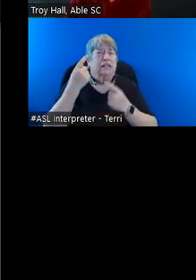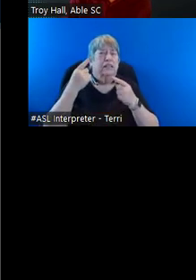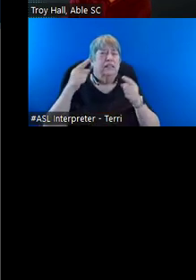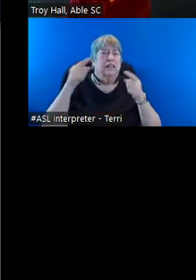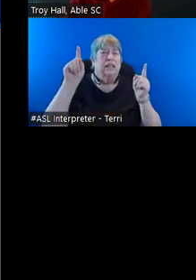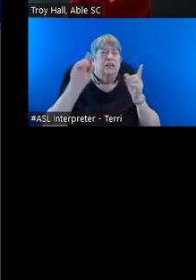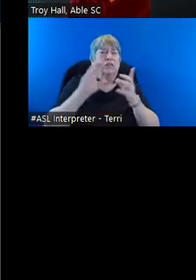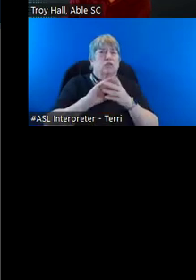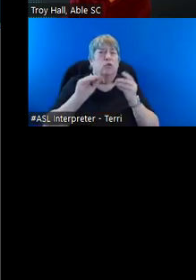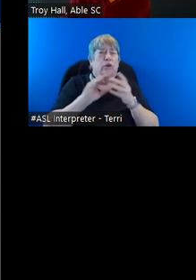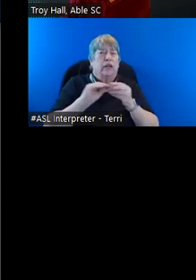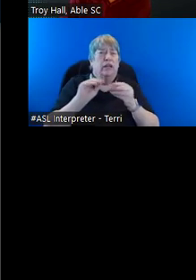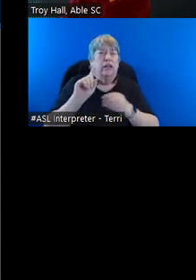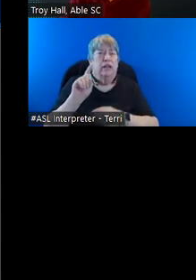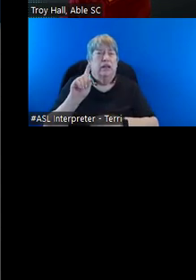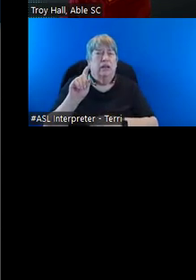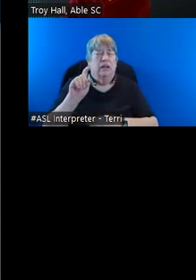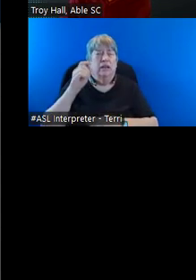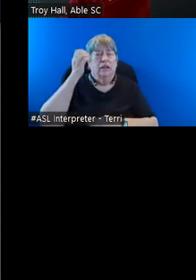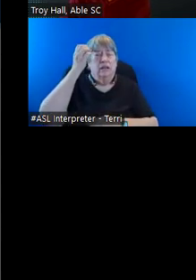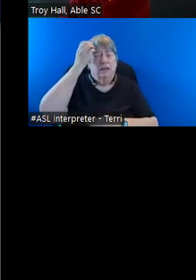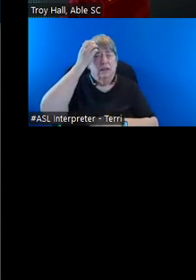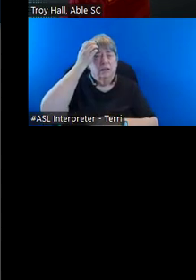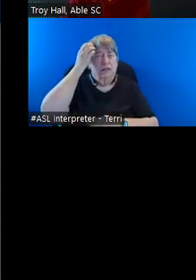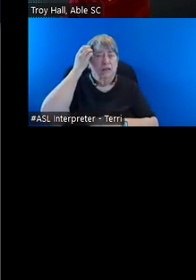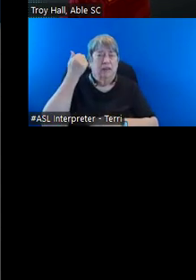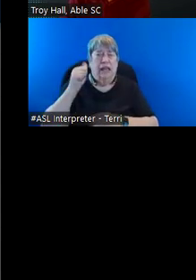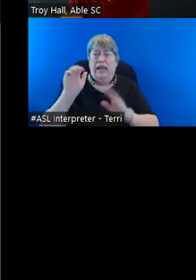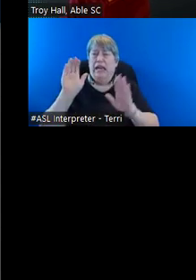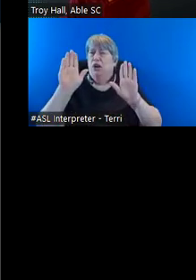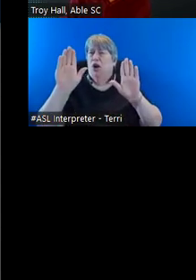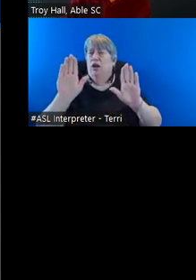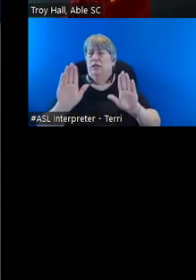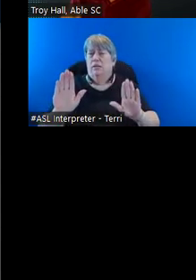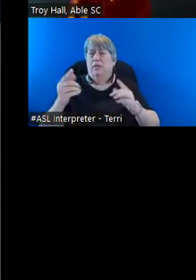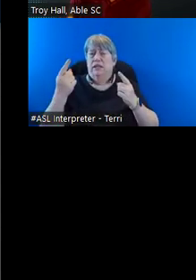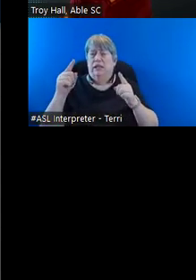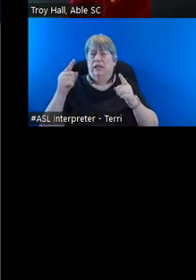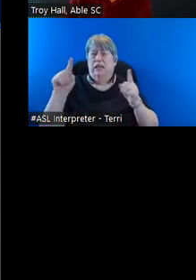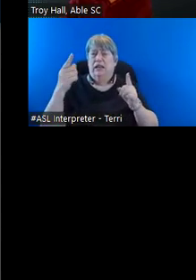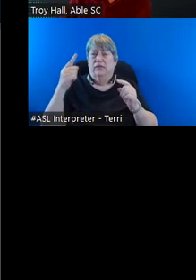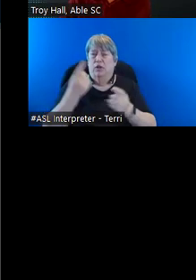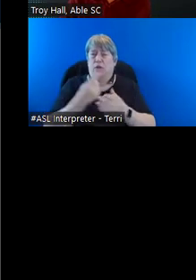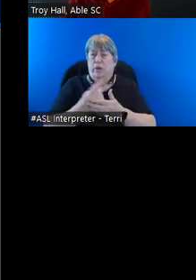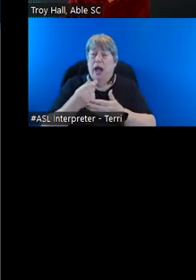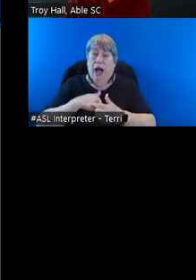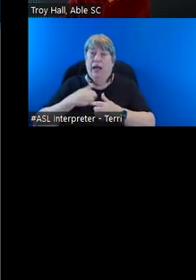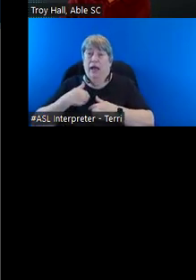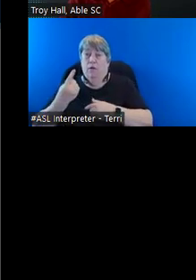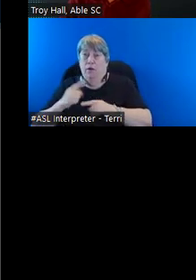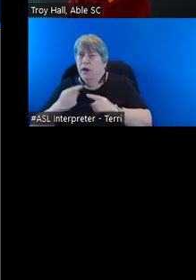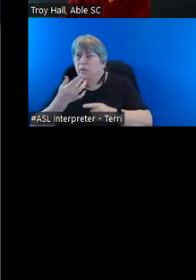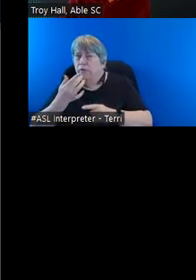Megan takes us into logistics? Any awesome success for the week? I've got one I can share, but I'd rather hear from y'all.